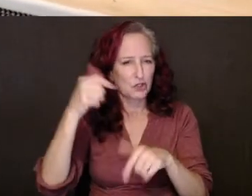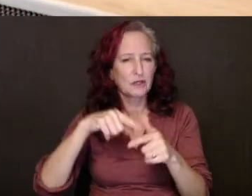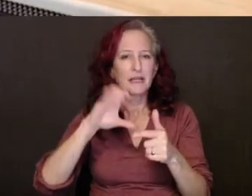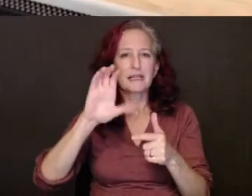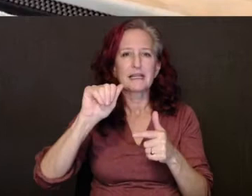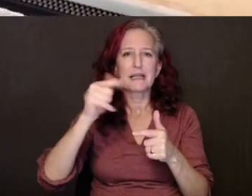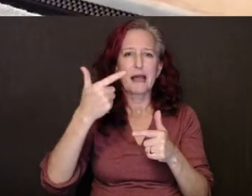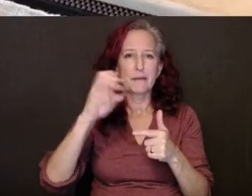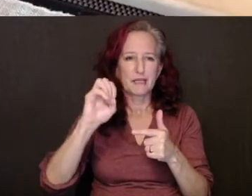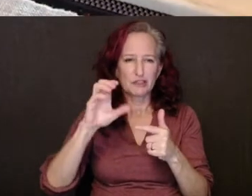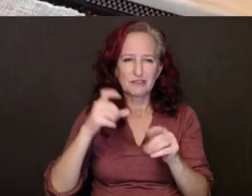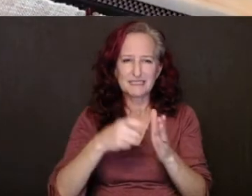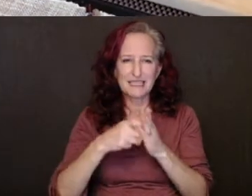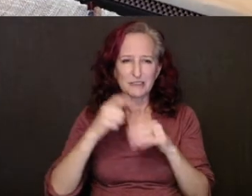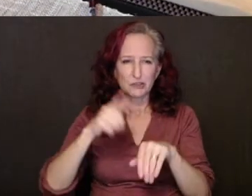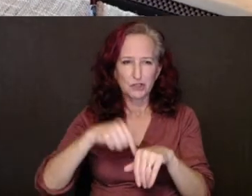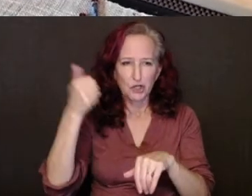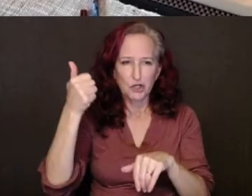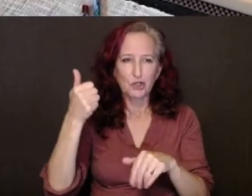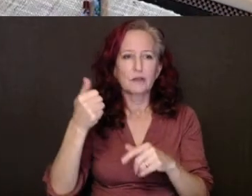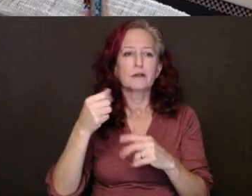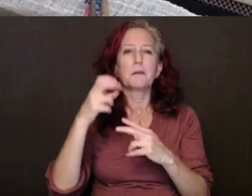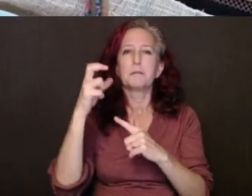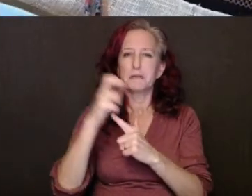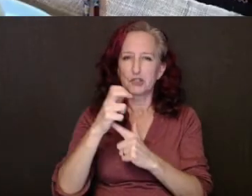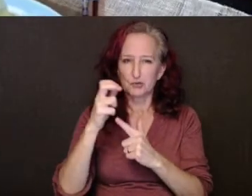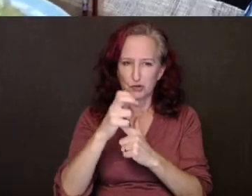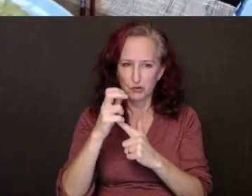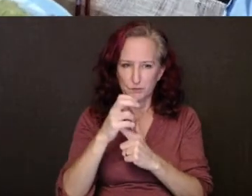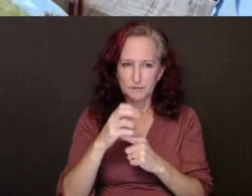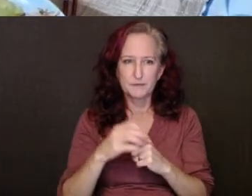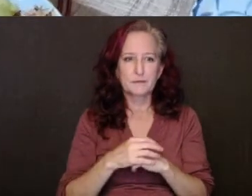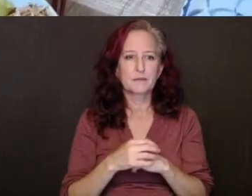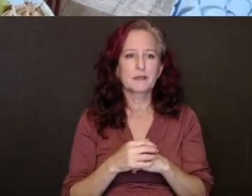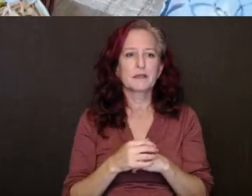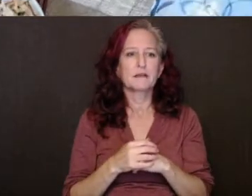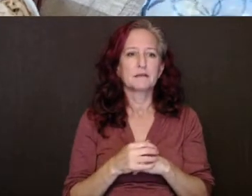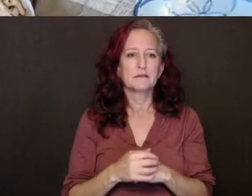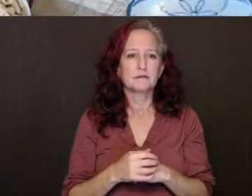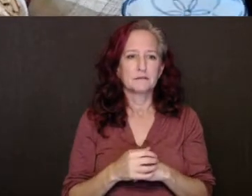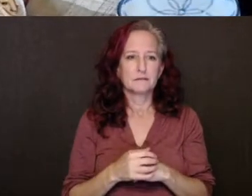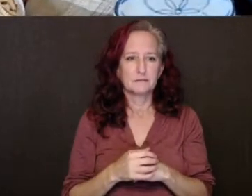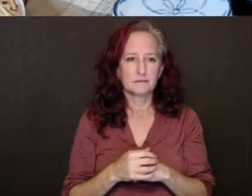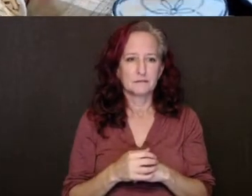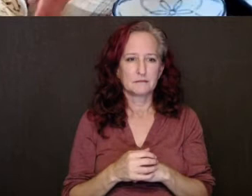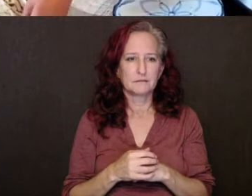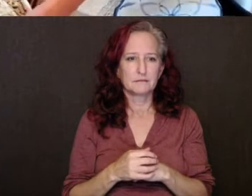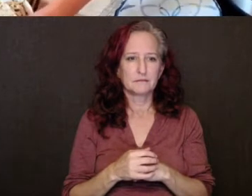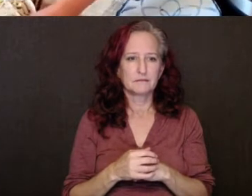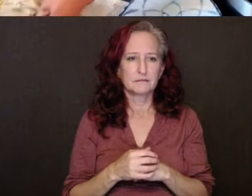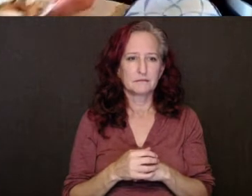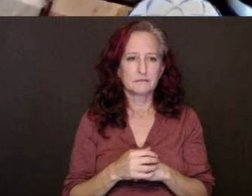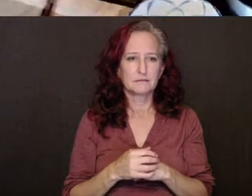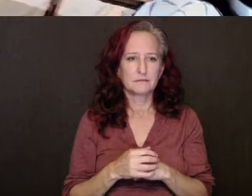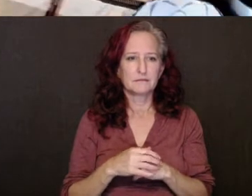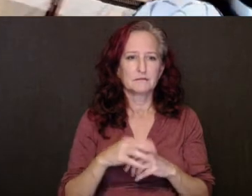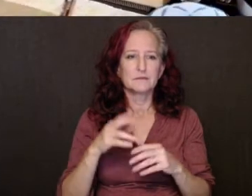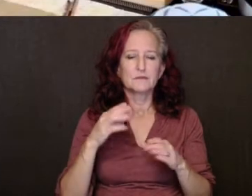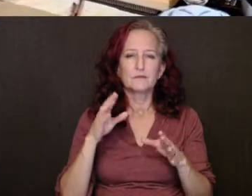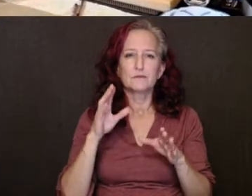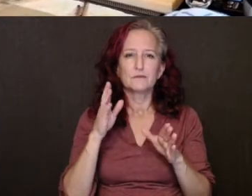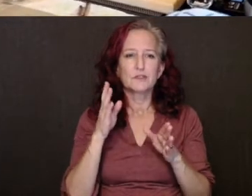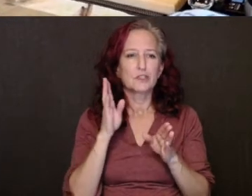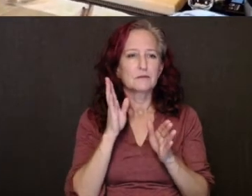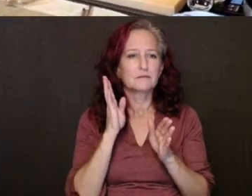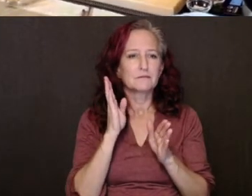ginger. Once, all done like this, very simple. And I put this over here, and then I will put all these